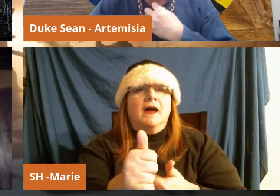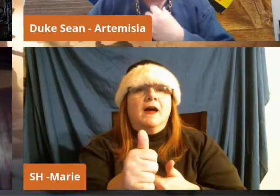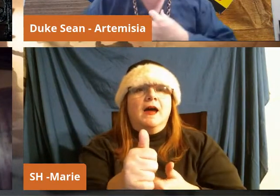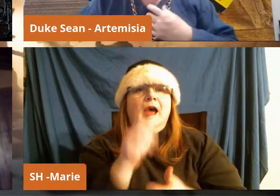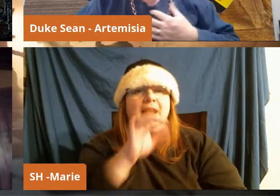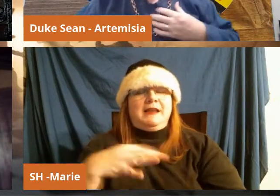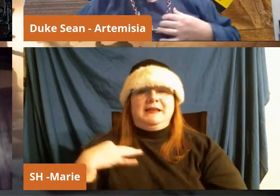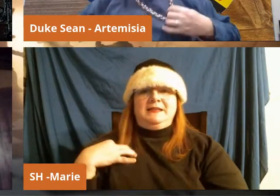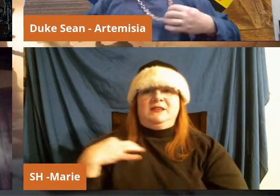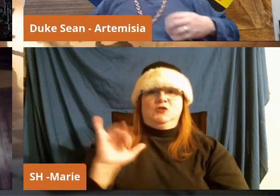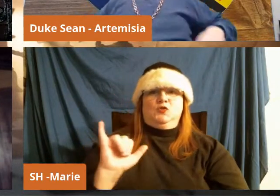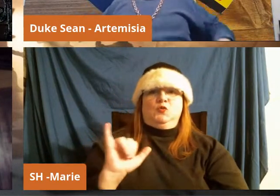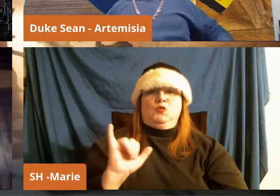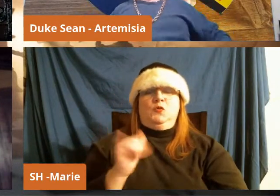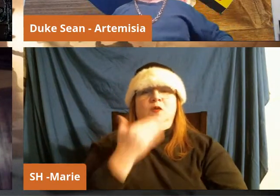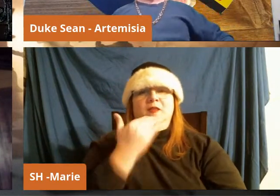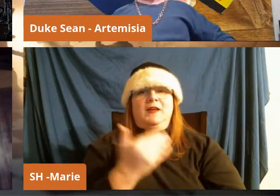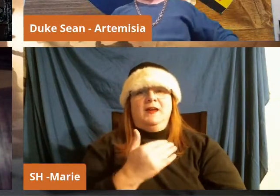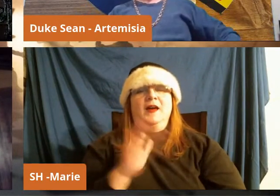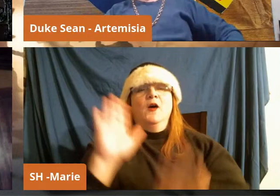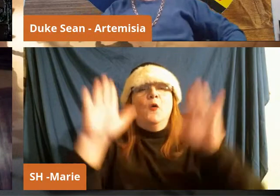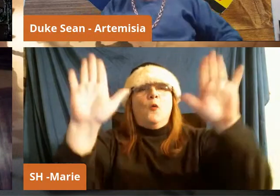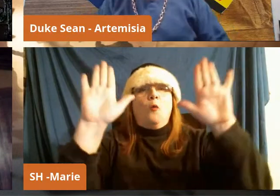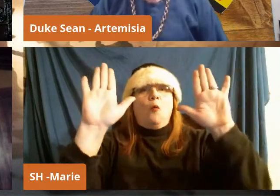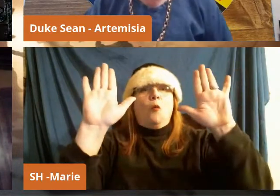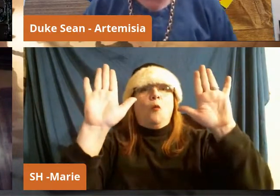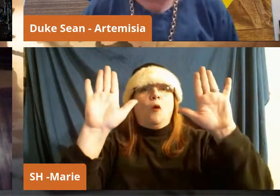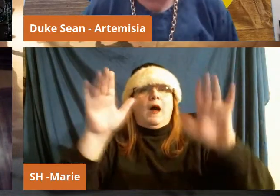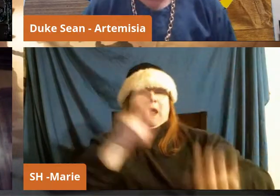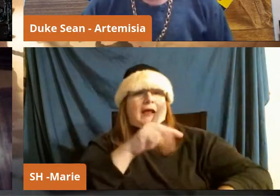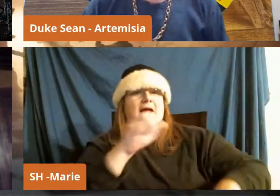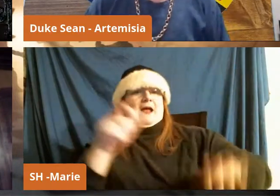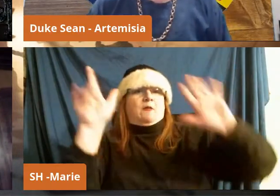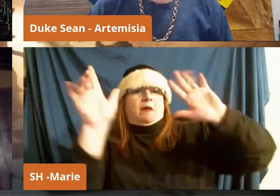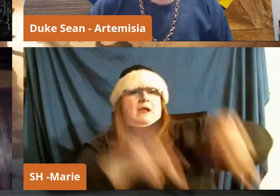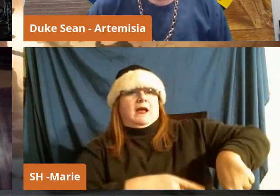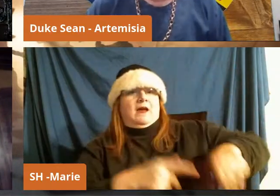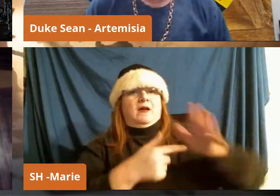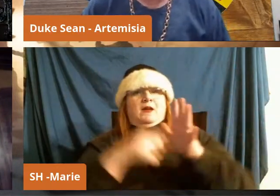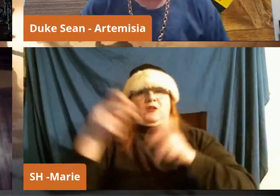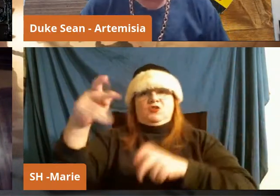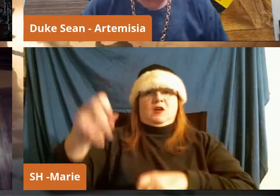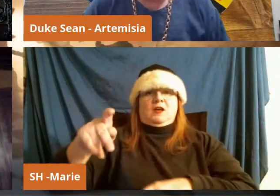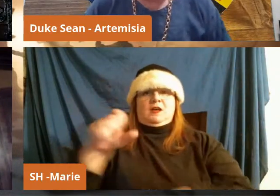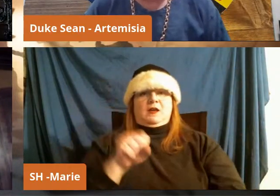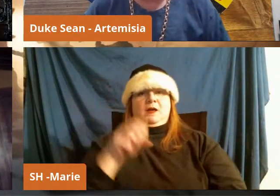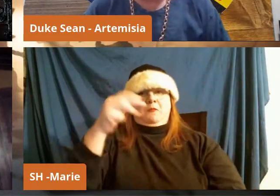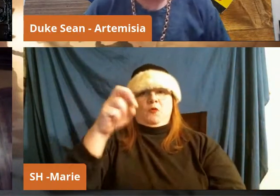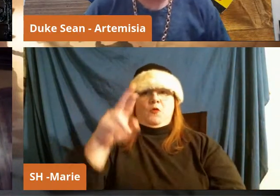T-shirts. That sounds fun. So, anyways, guys, this has been. I'm Kal. We've been Kal, Sean, and Robert, and